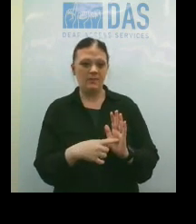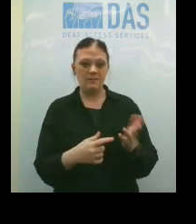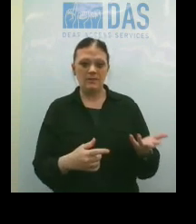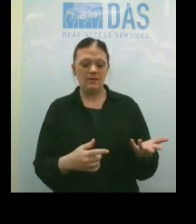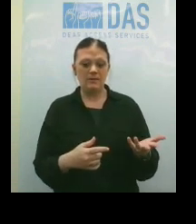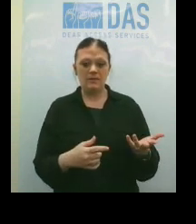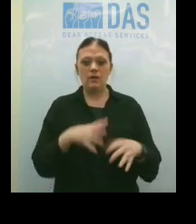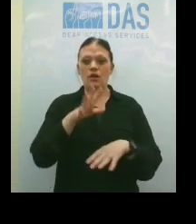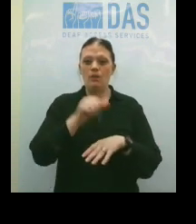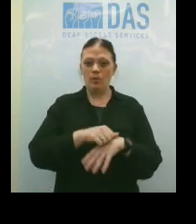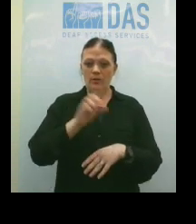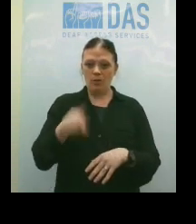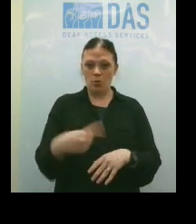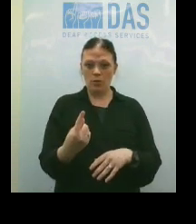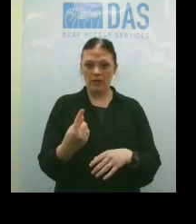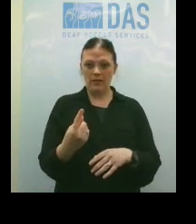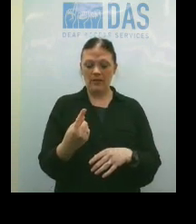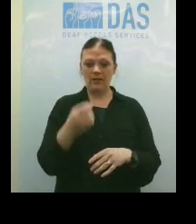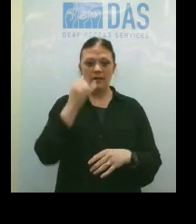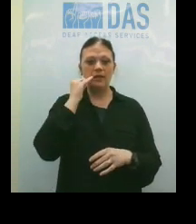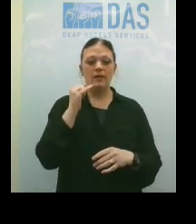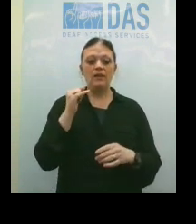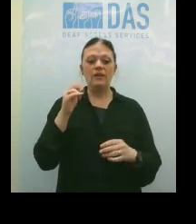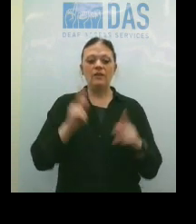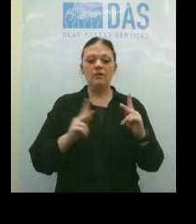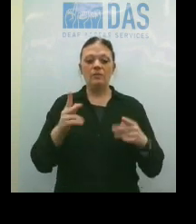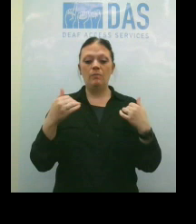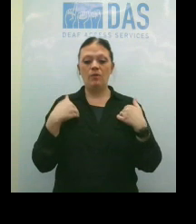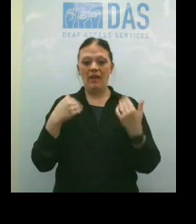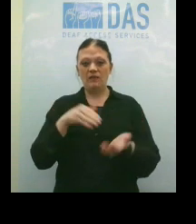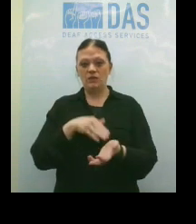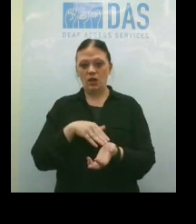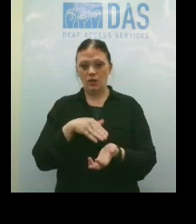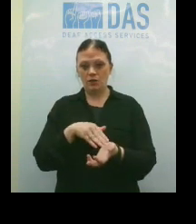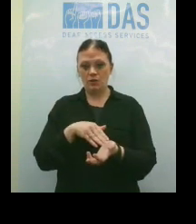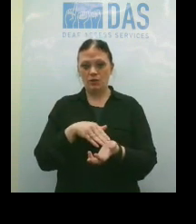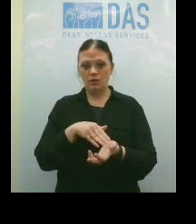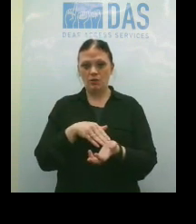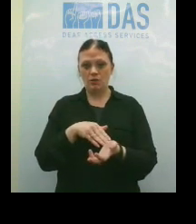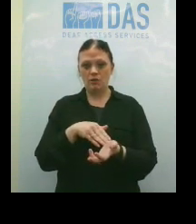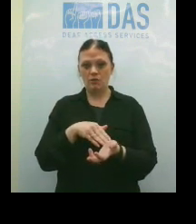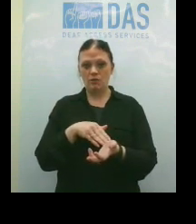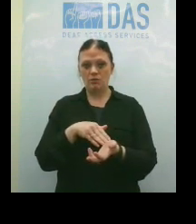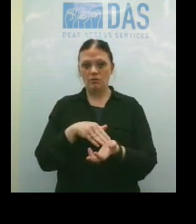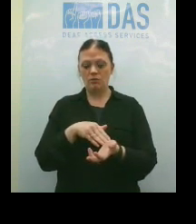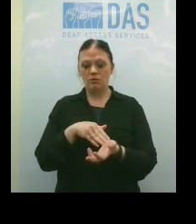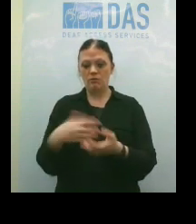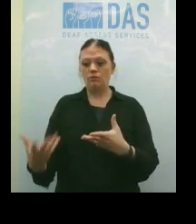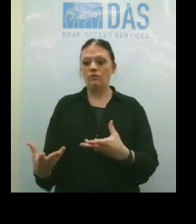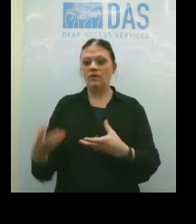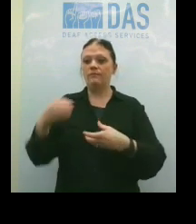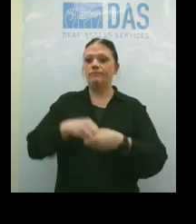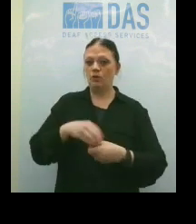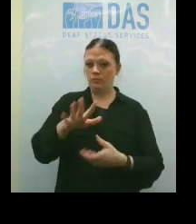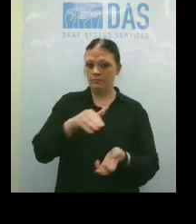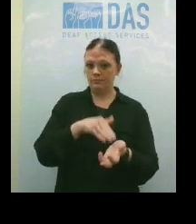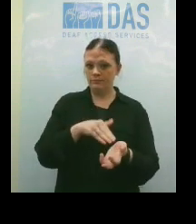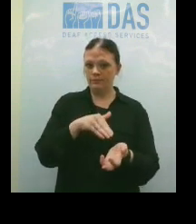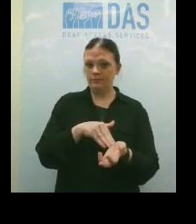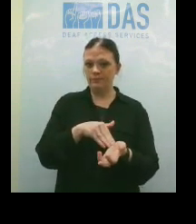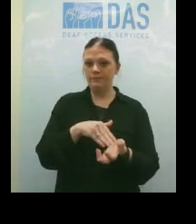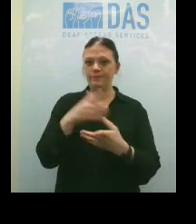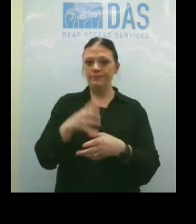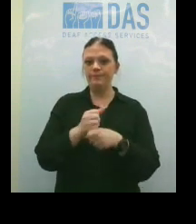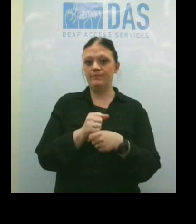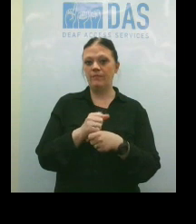It's by appointment only. If people have a healthcare provider, they should loop their provider in and get